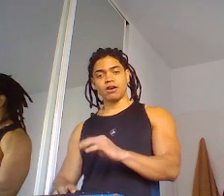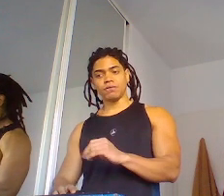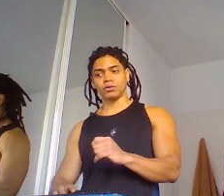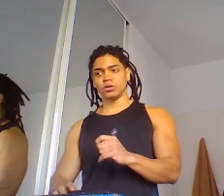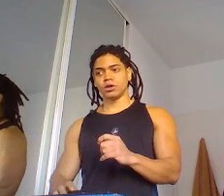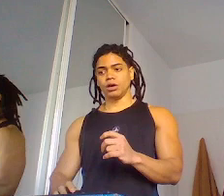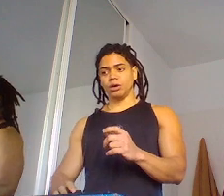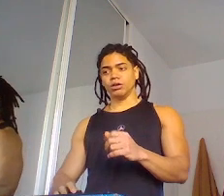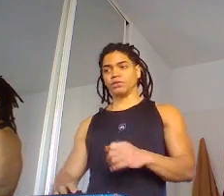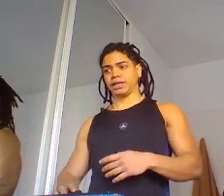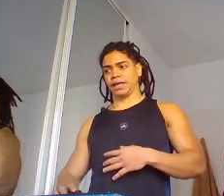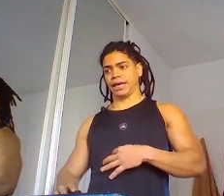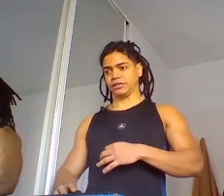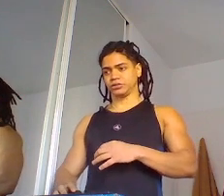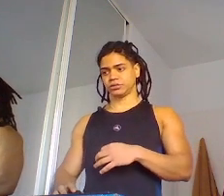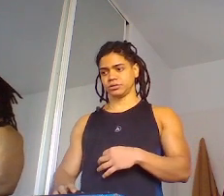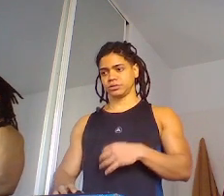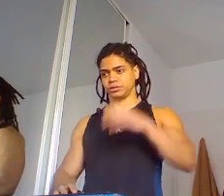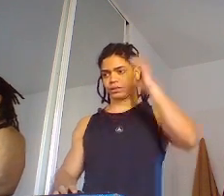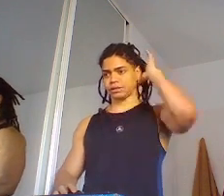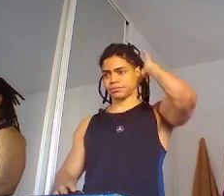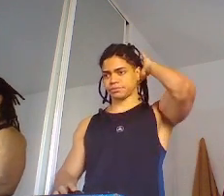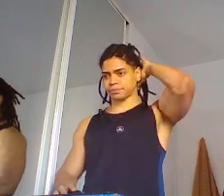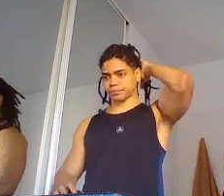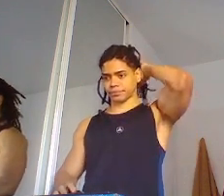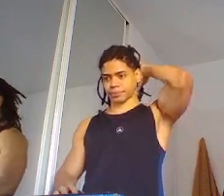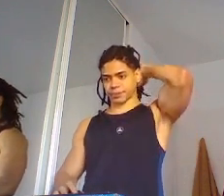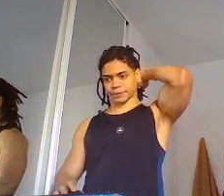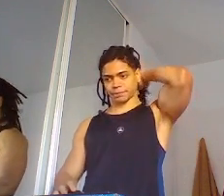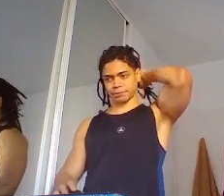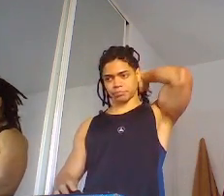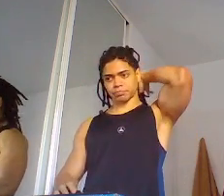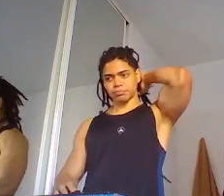and outflow of cash. Okay.